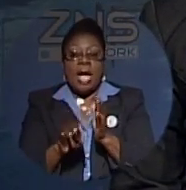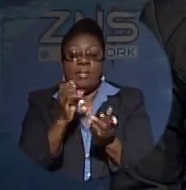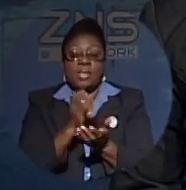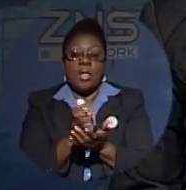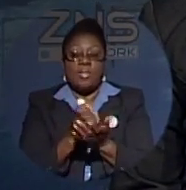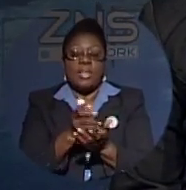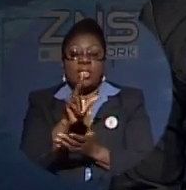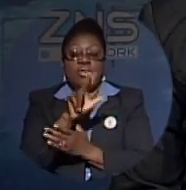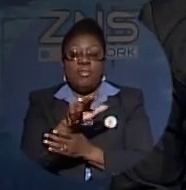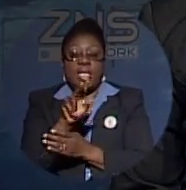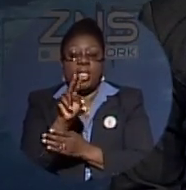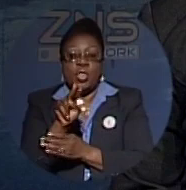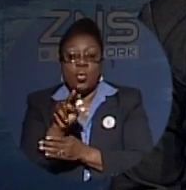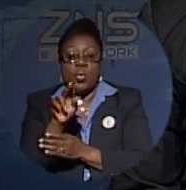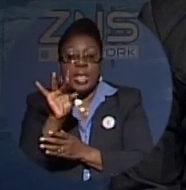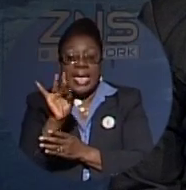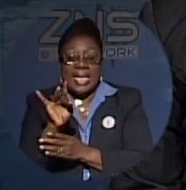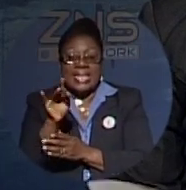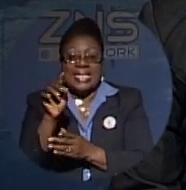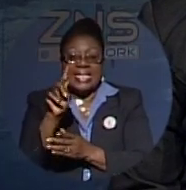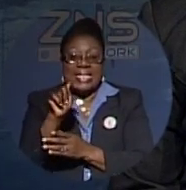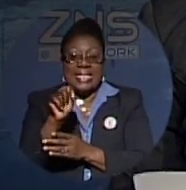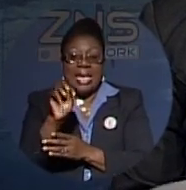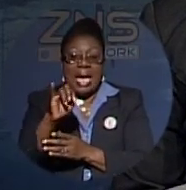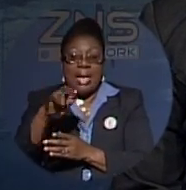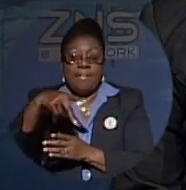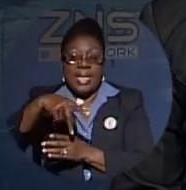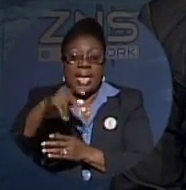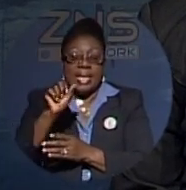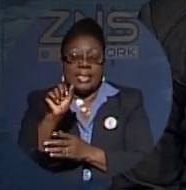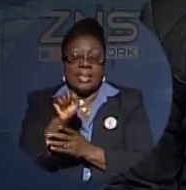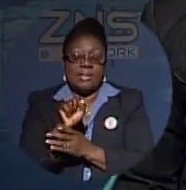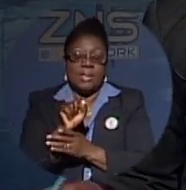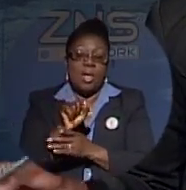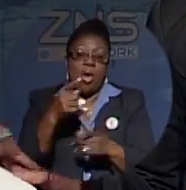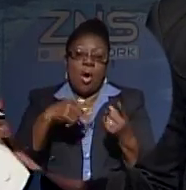911-919. Or as always, you can always call your nearest police station.